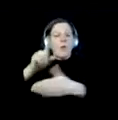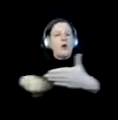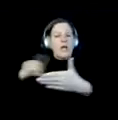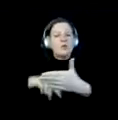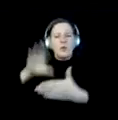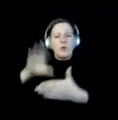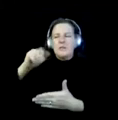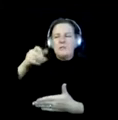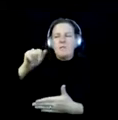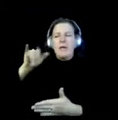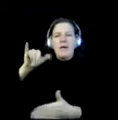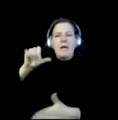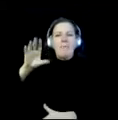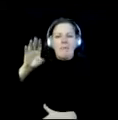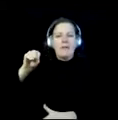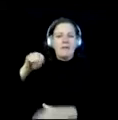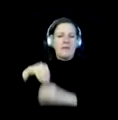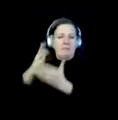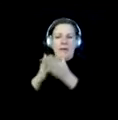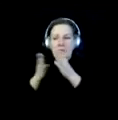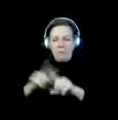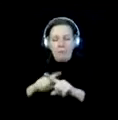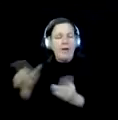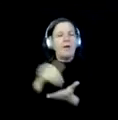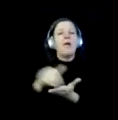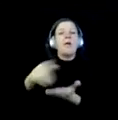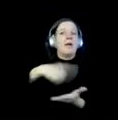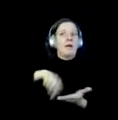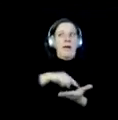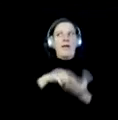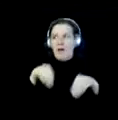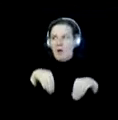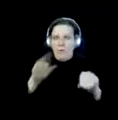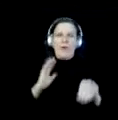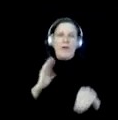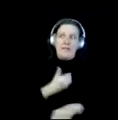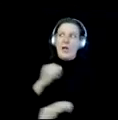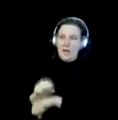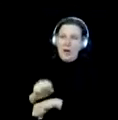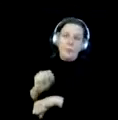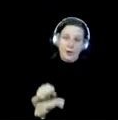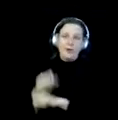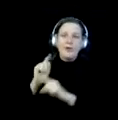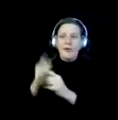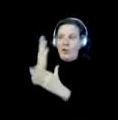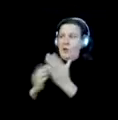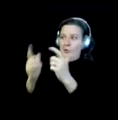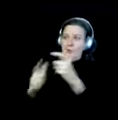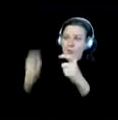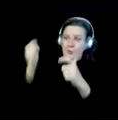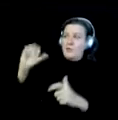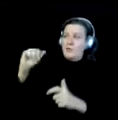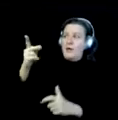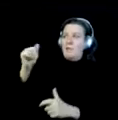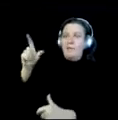some way, and yet we're often selling our work to some of the biggest capitalists in